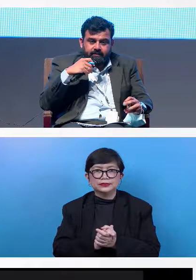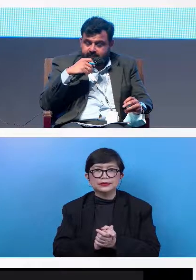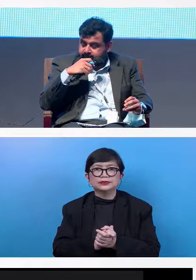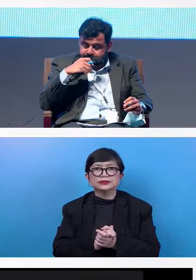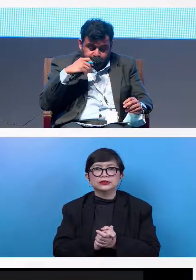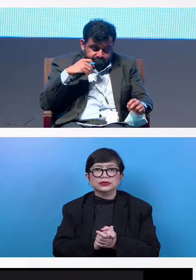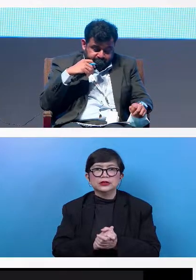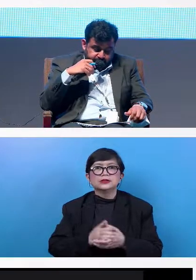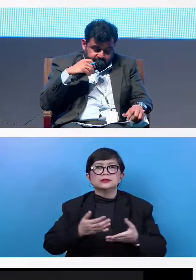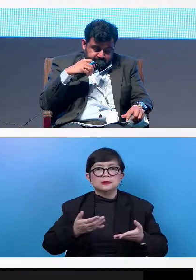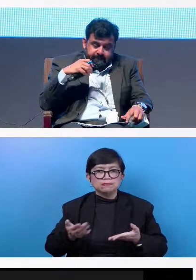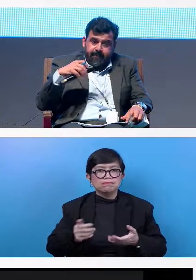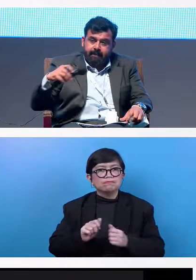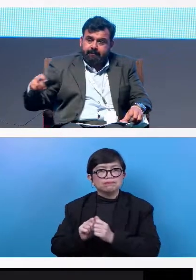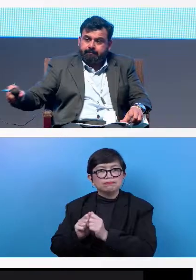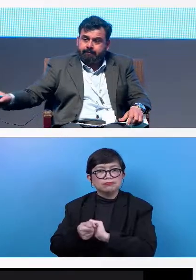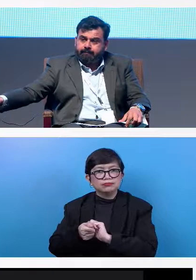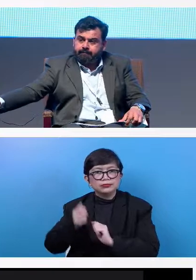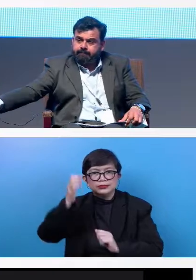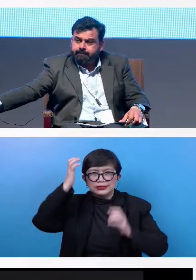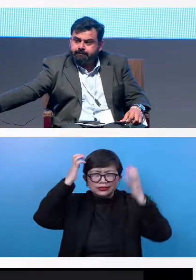Ben, the floor is yours.